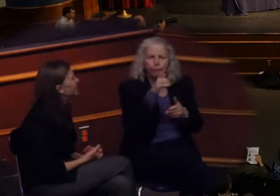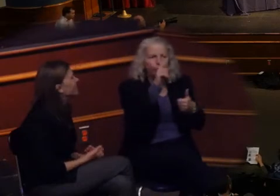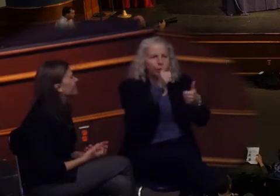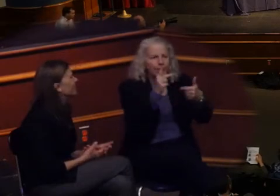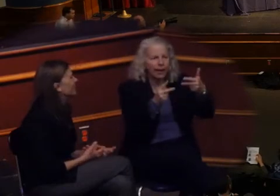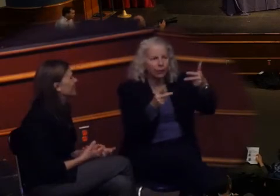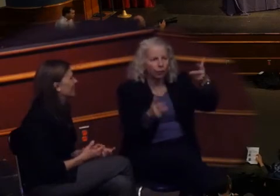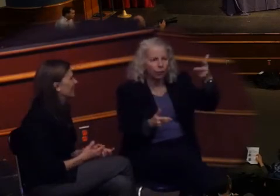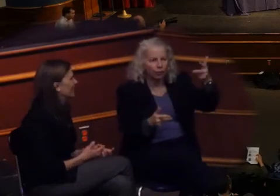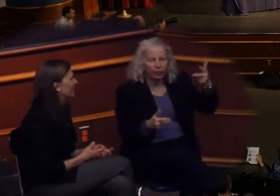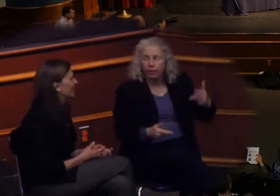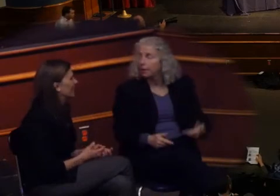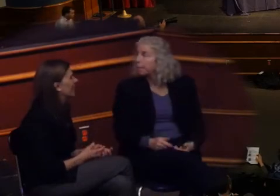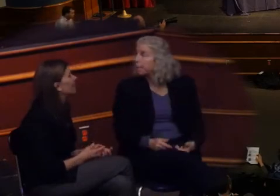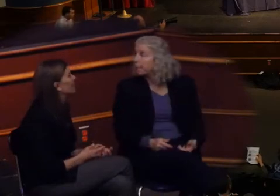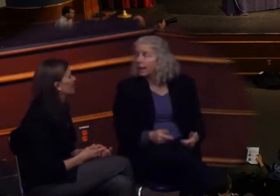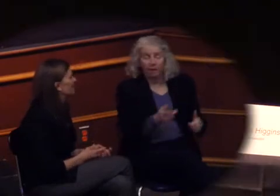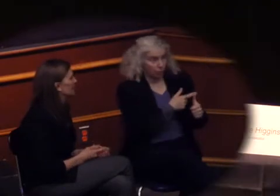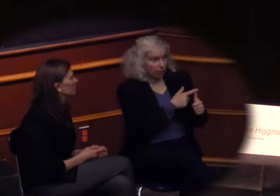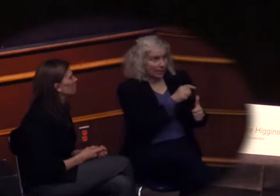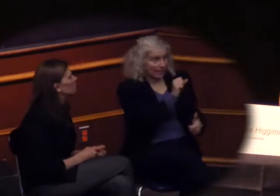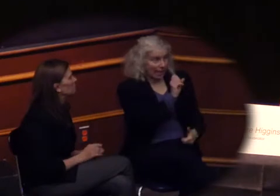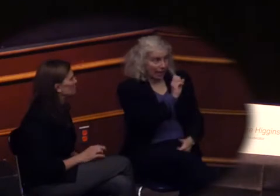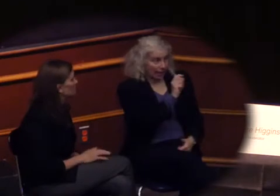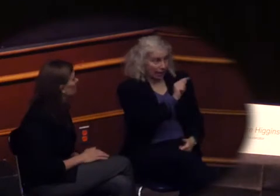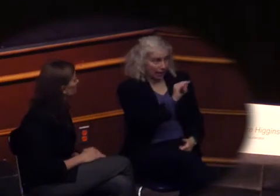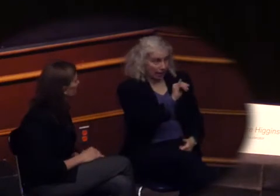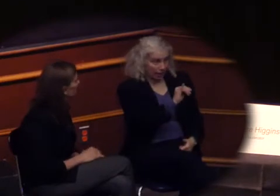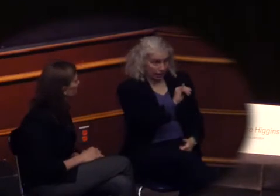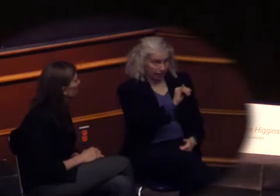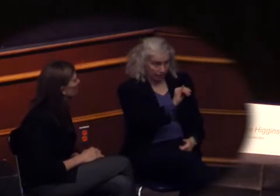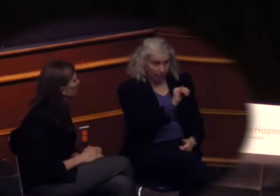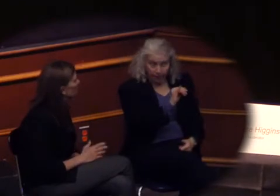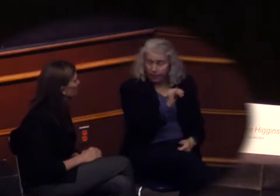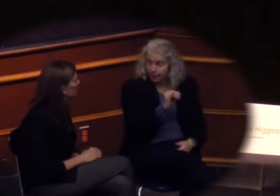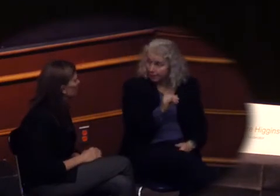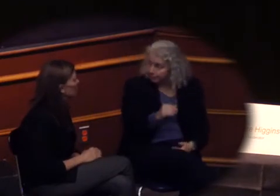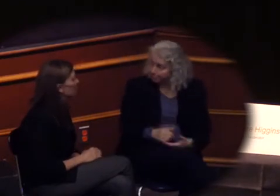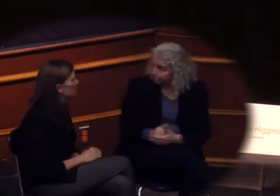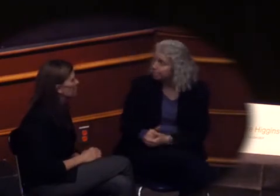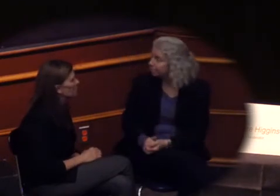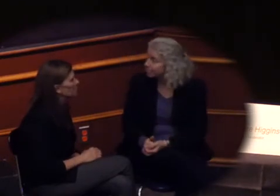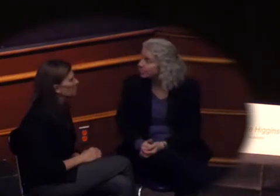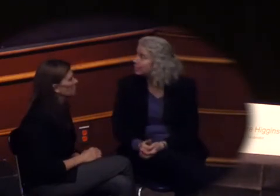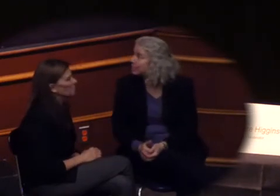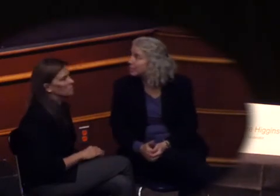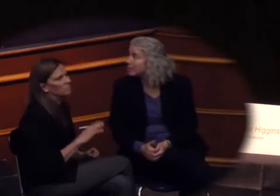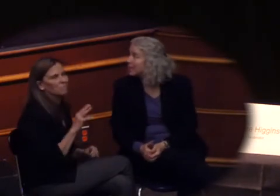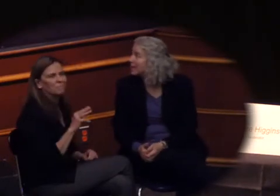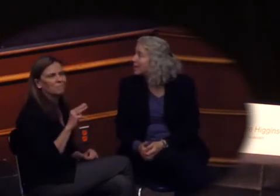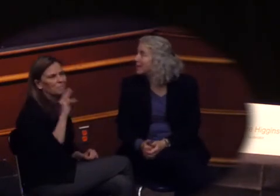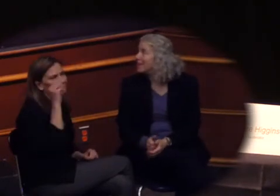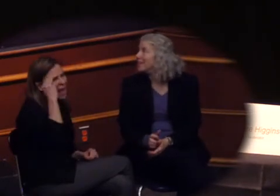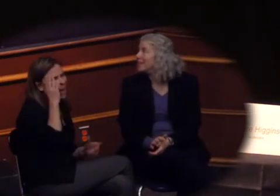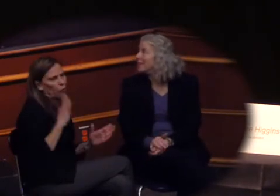But I think we're starting with SETI. So the mayor is going to come up and speak.